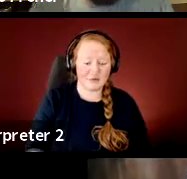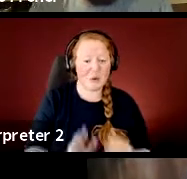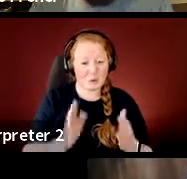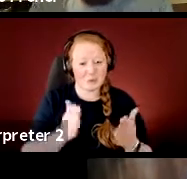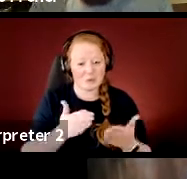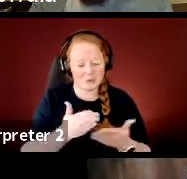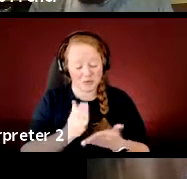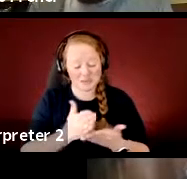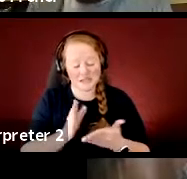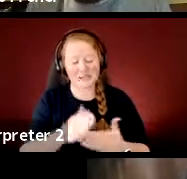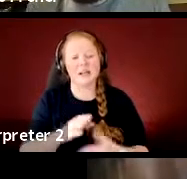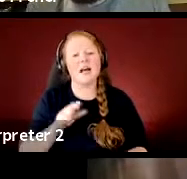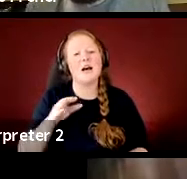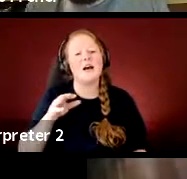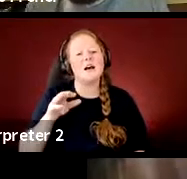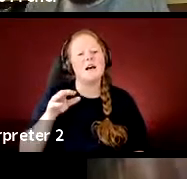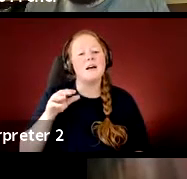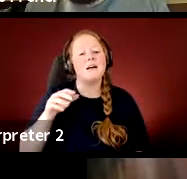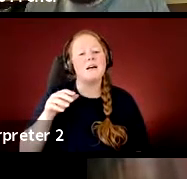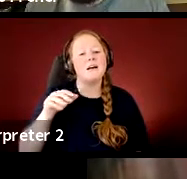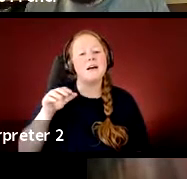Dr. Mary Crockett Smith.